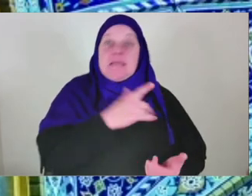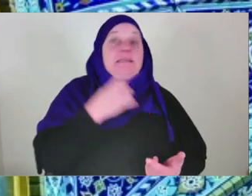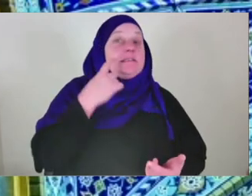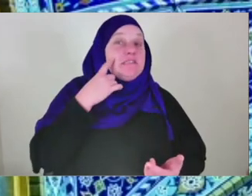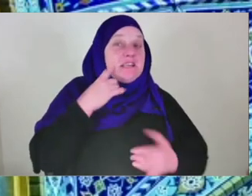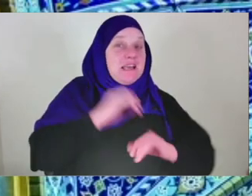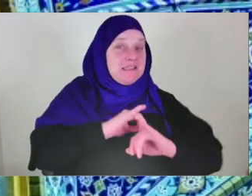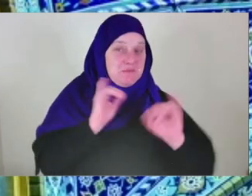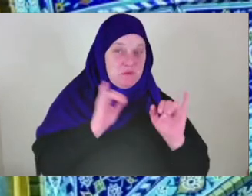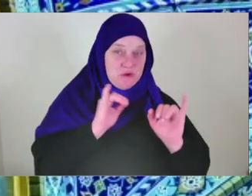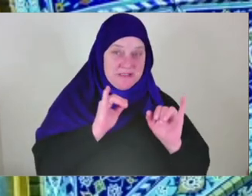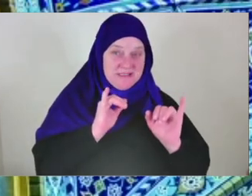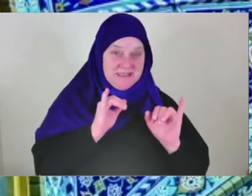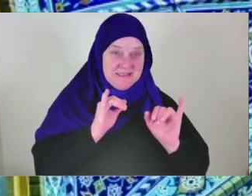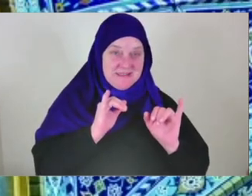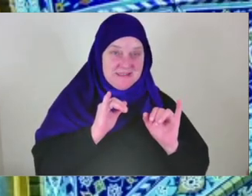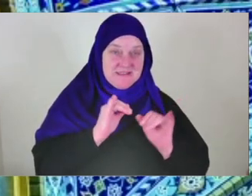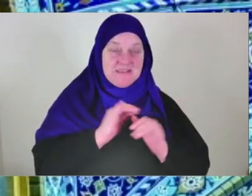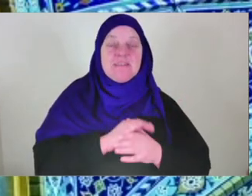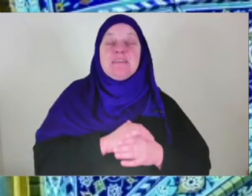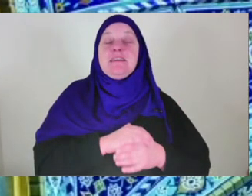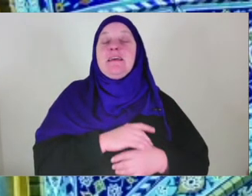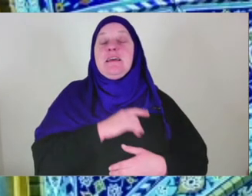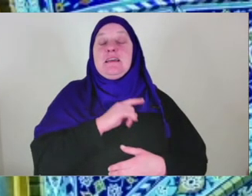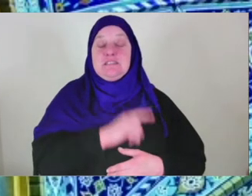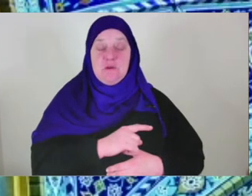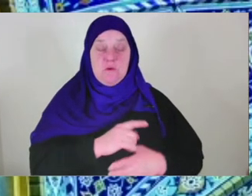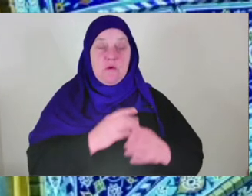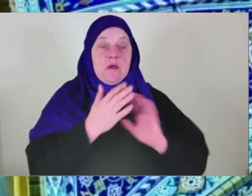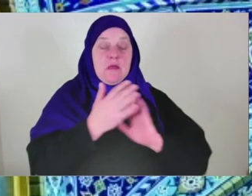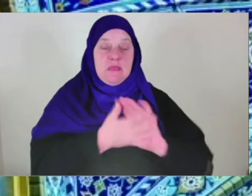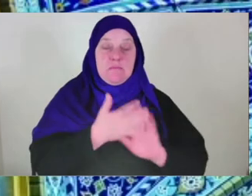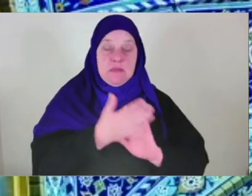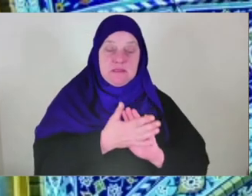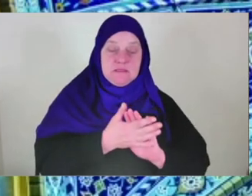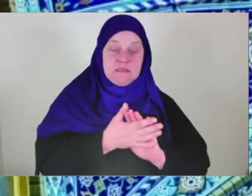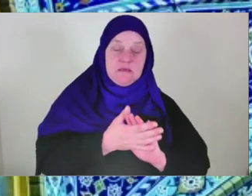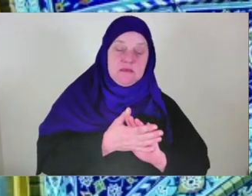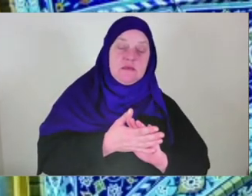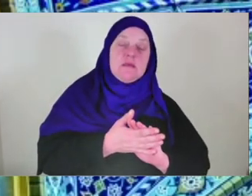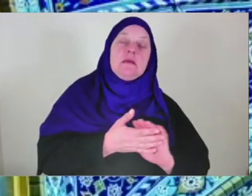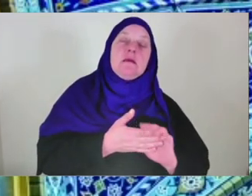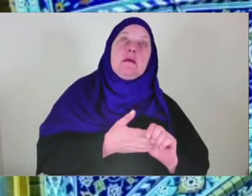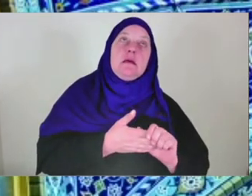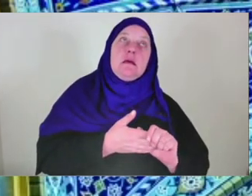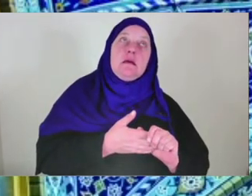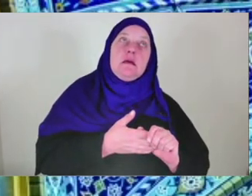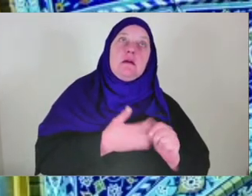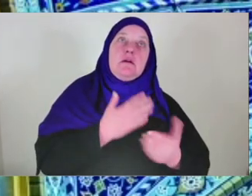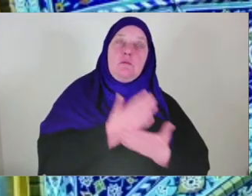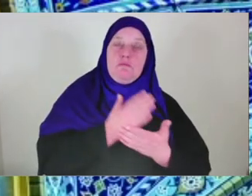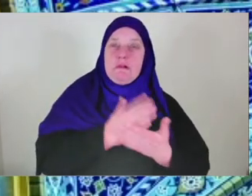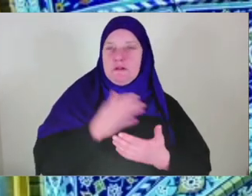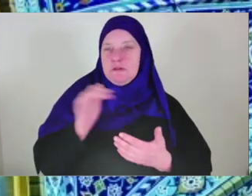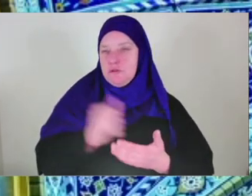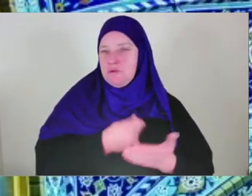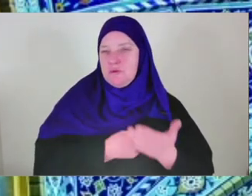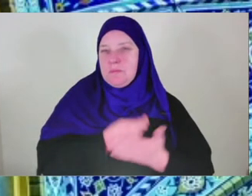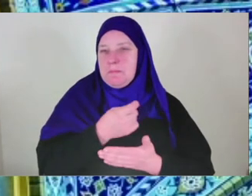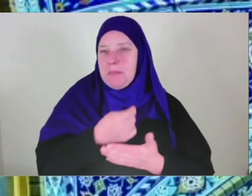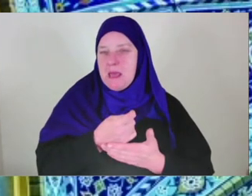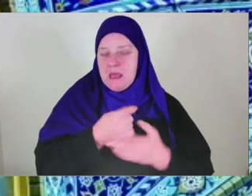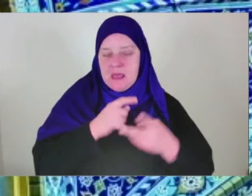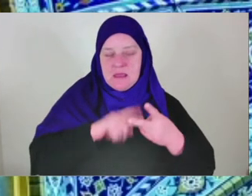the financial year in case of any emergency needs throughout the year. Cover it from that money. You don't need to worry about paying the